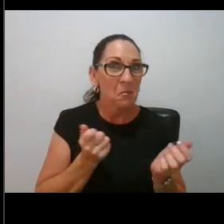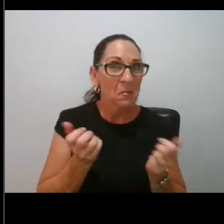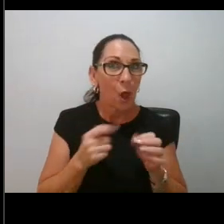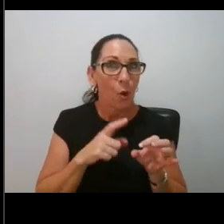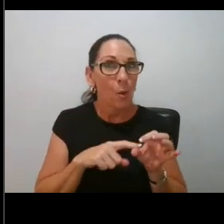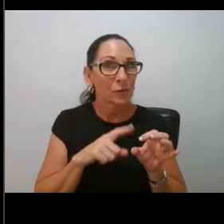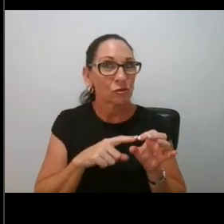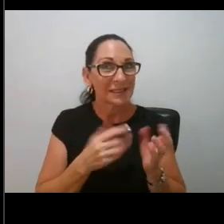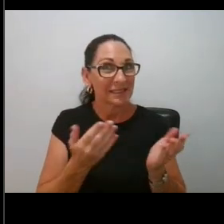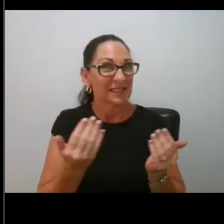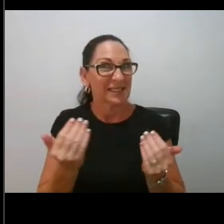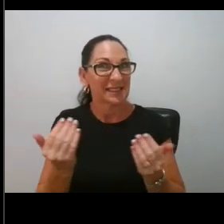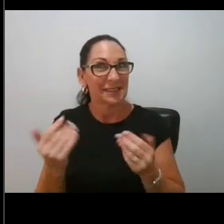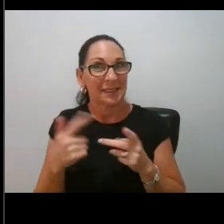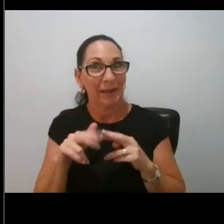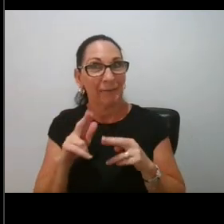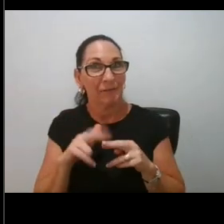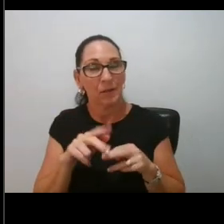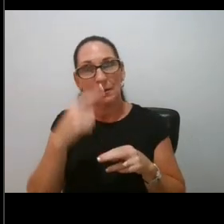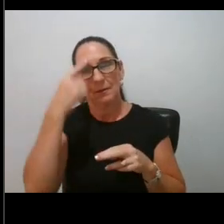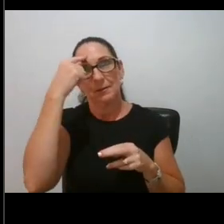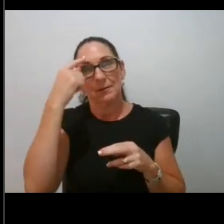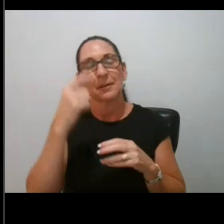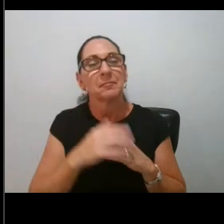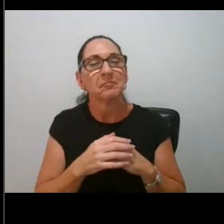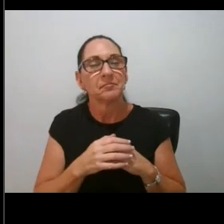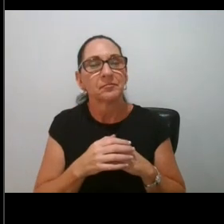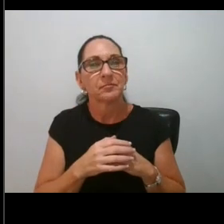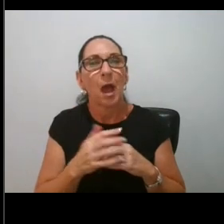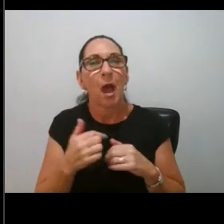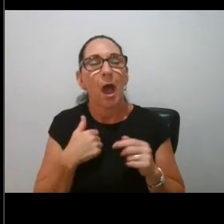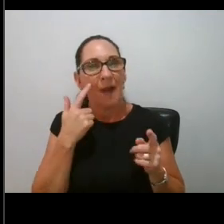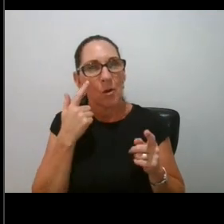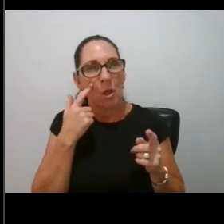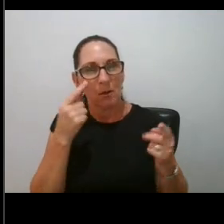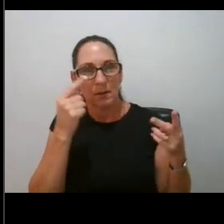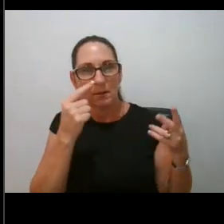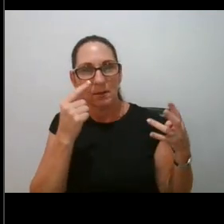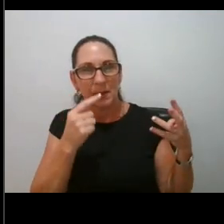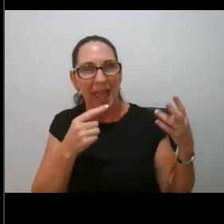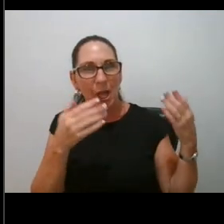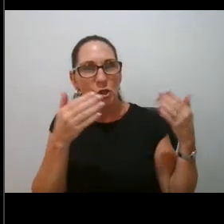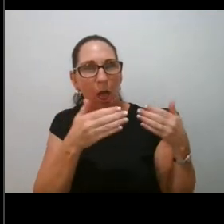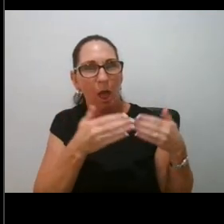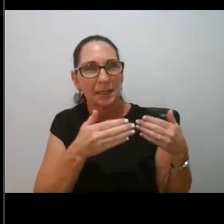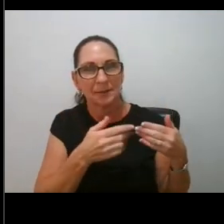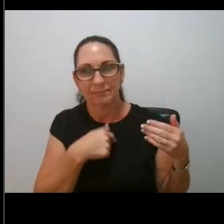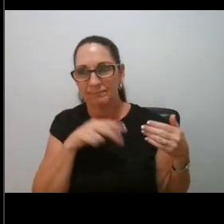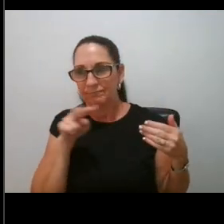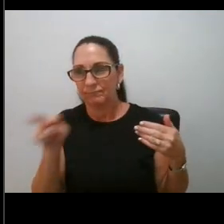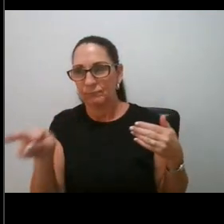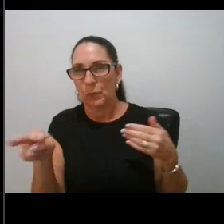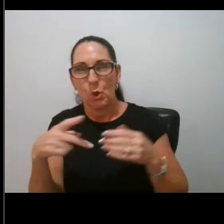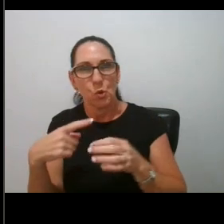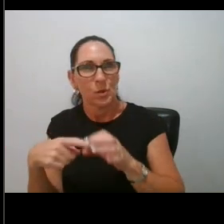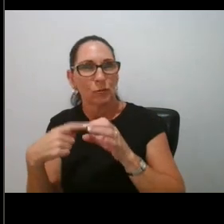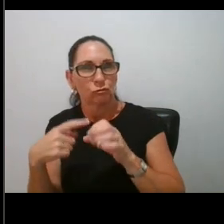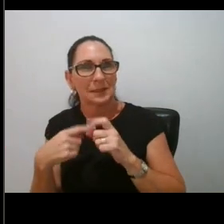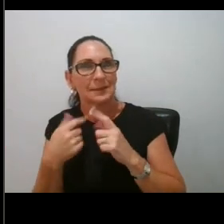question box if something comes to mind, but I'll just move on with our slides and I'll keep track to see if there's any questions that come through.